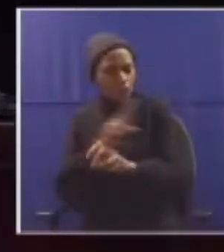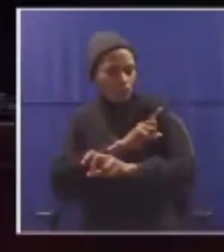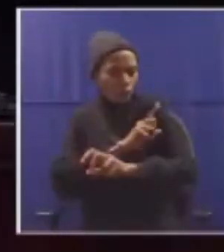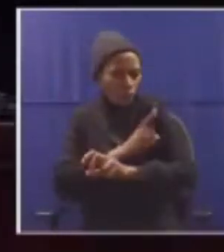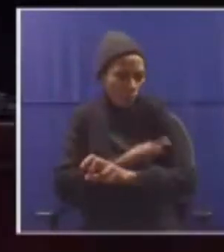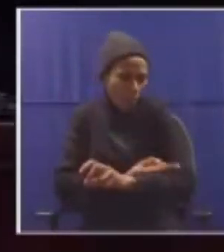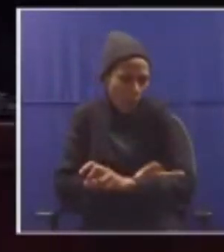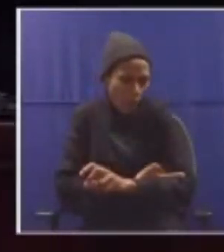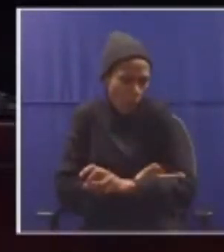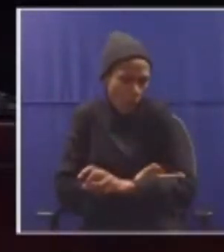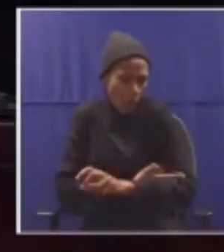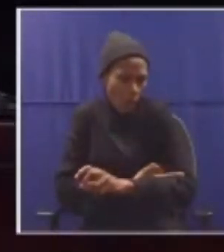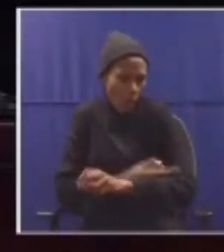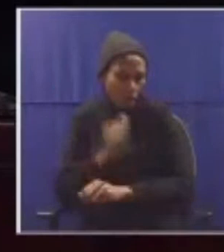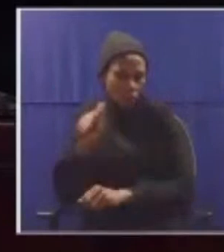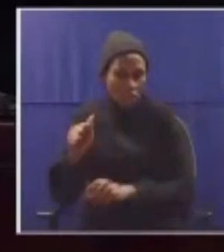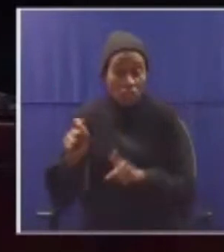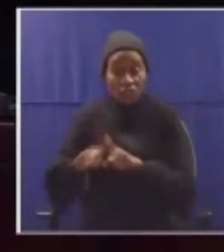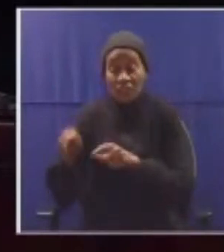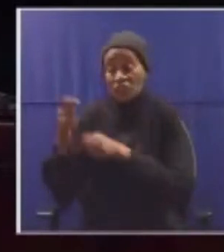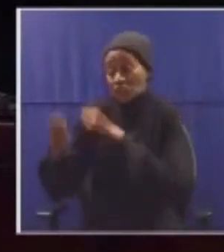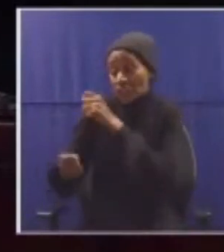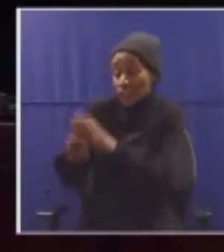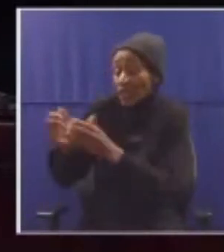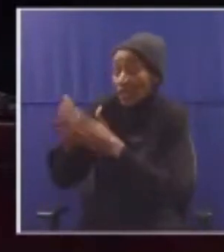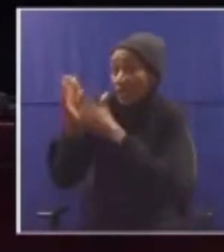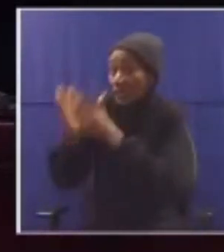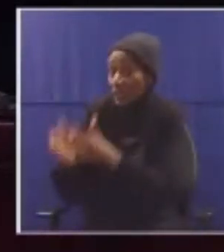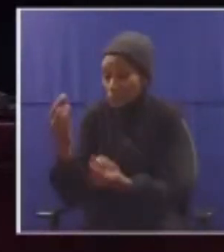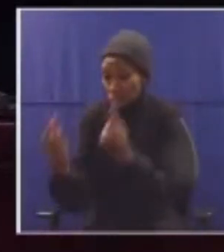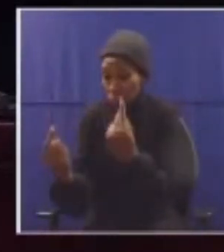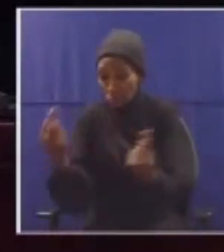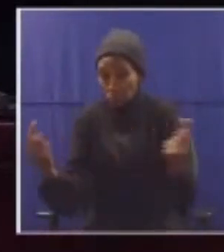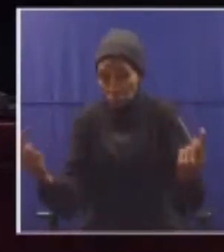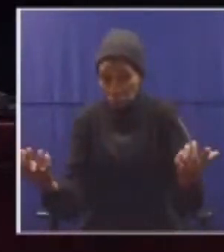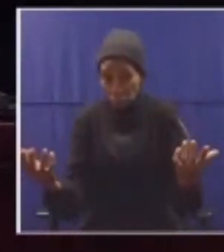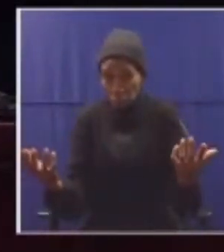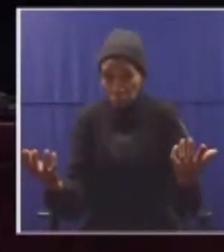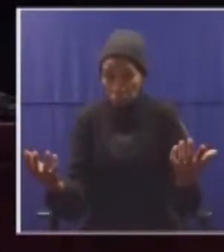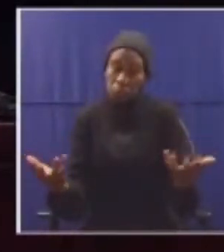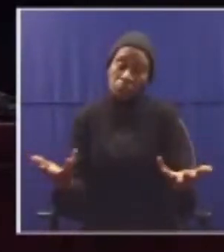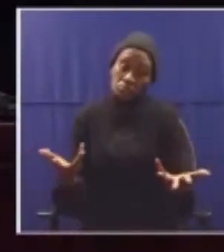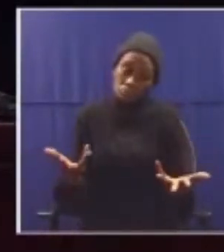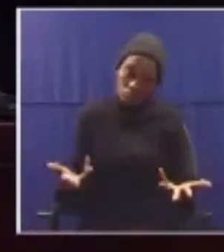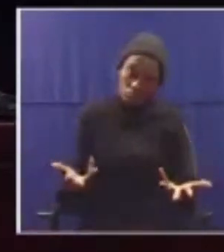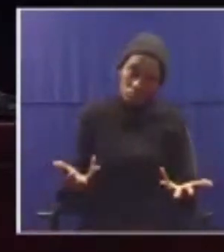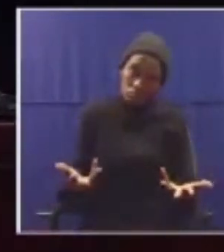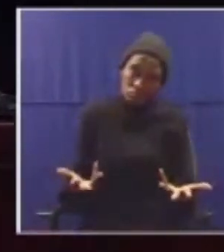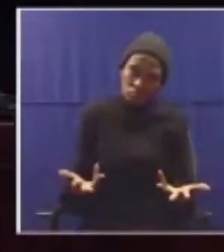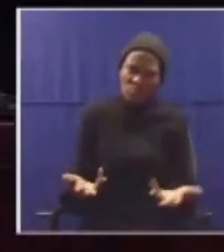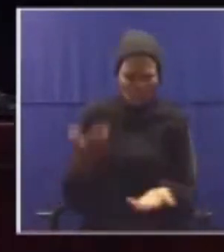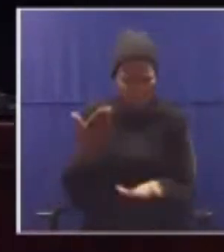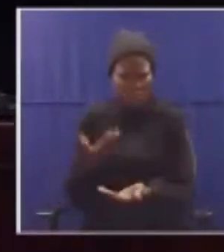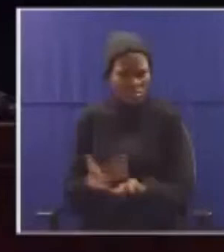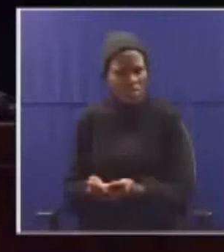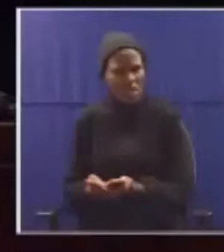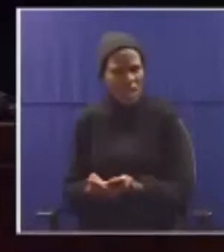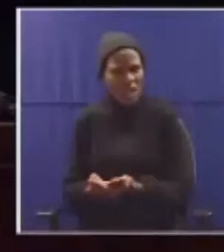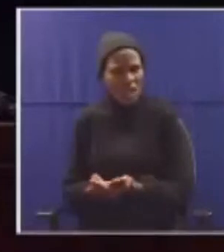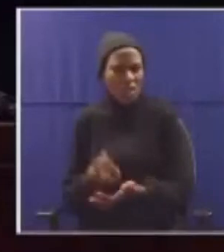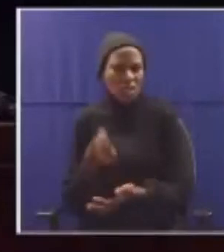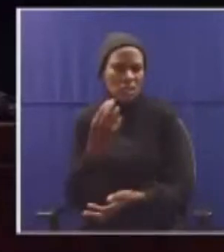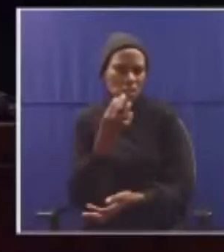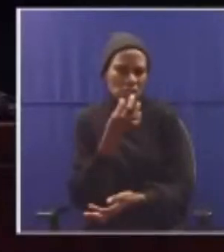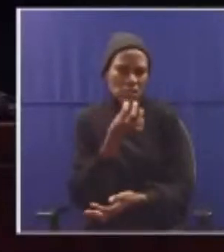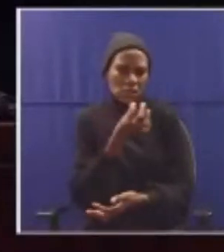of Amakosi, as Honorable Msimang is saying, you can raise the issue in the